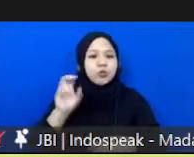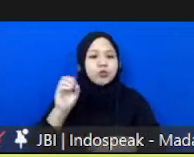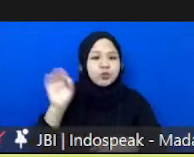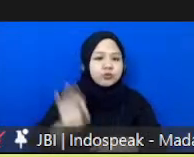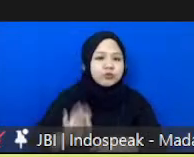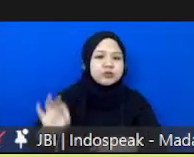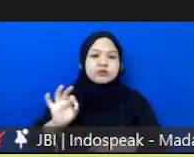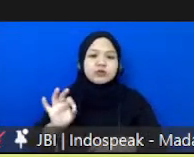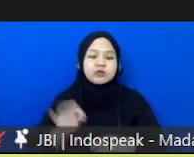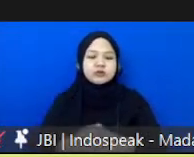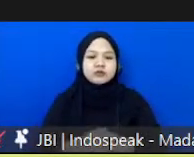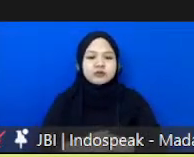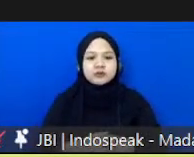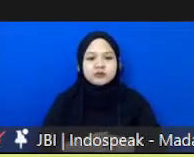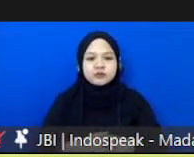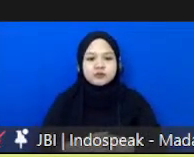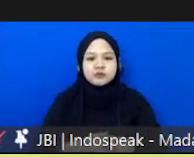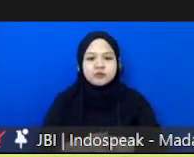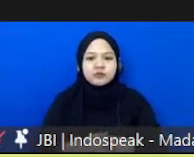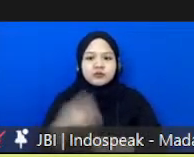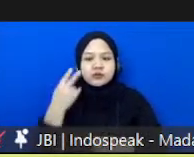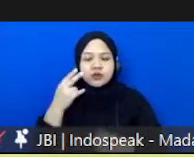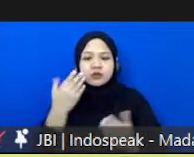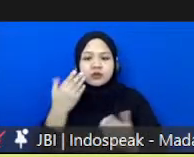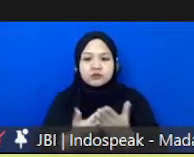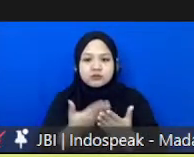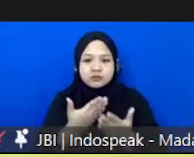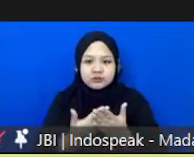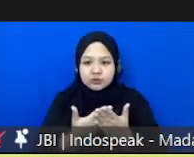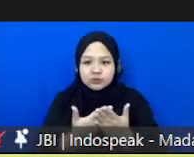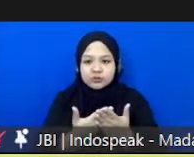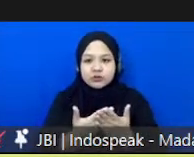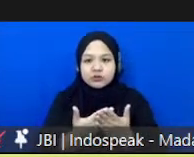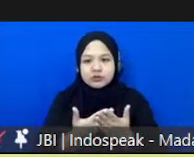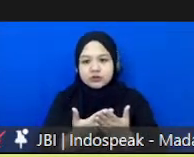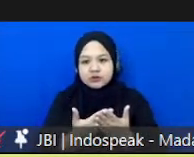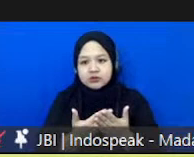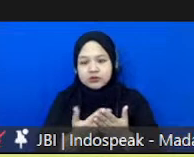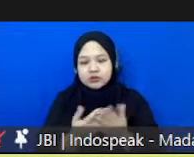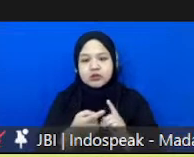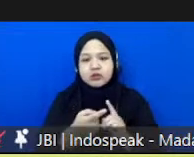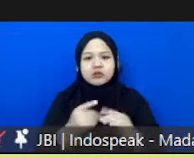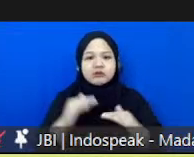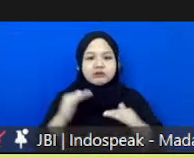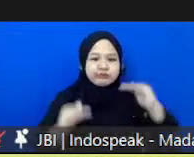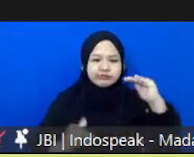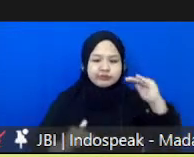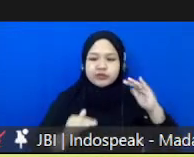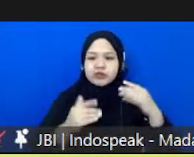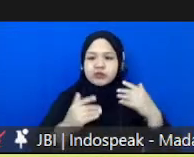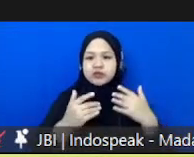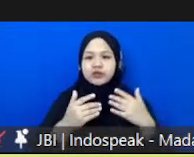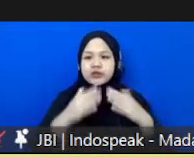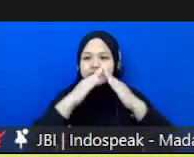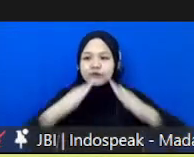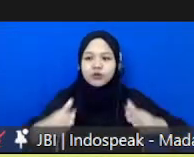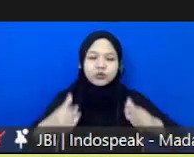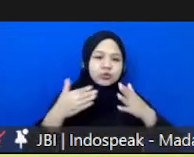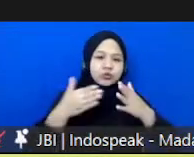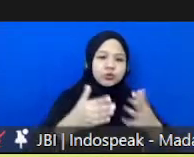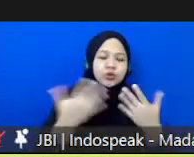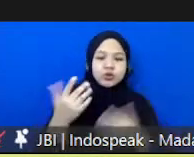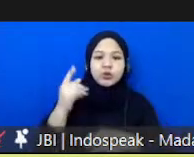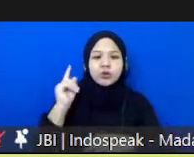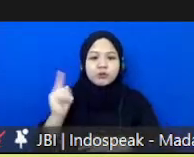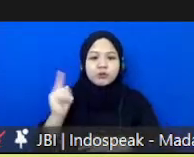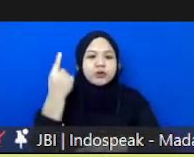are all evidence of the inequality in terms of infrastructure, but also the prioritization of